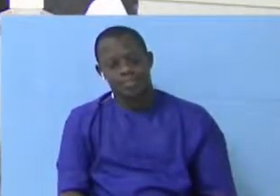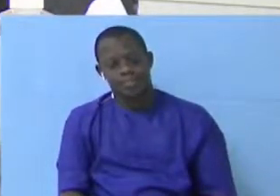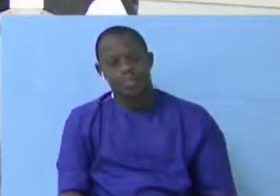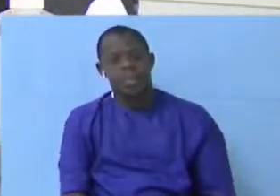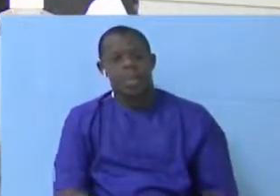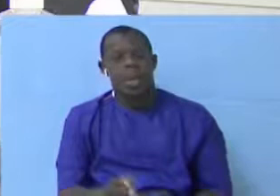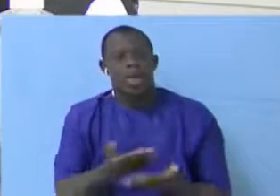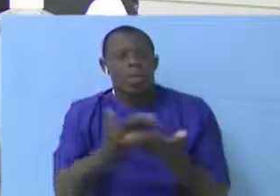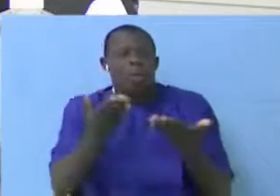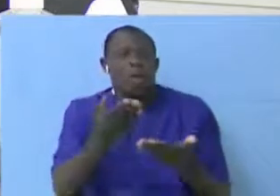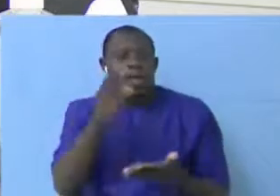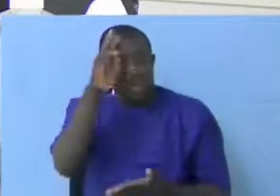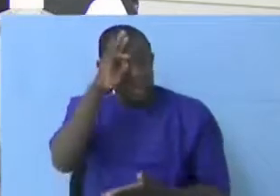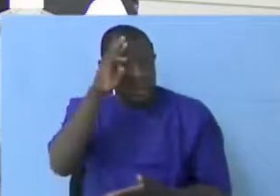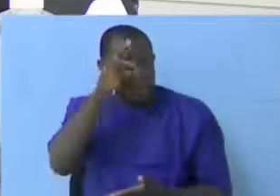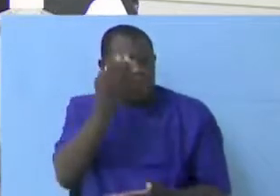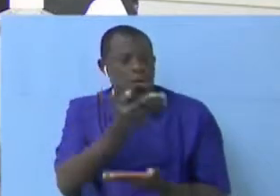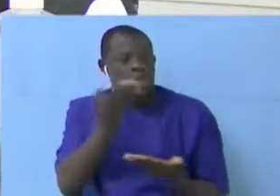And the reason is,